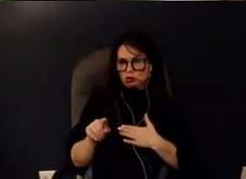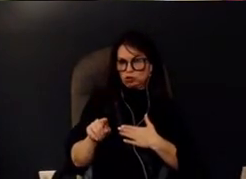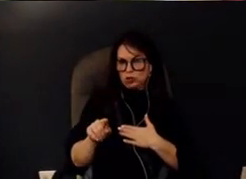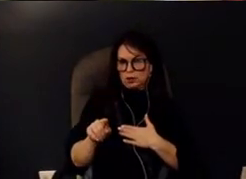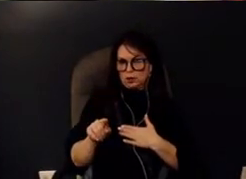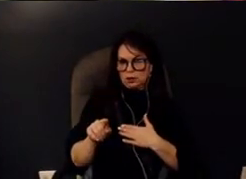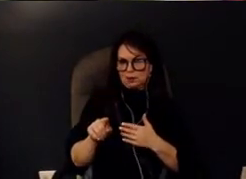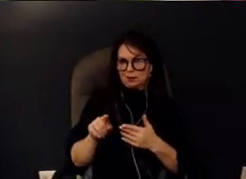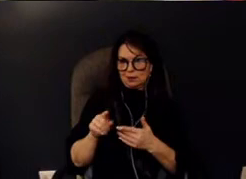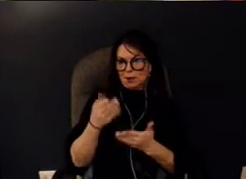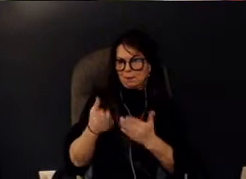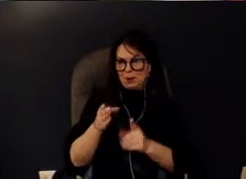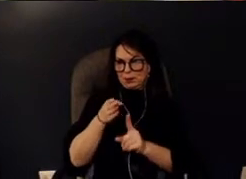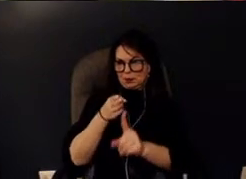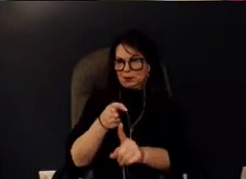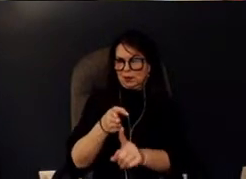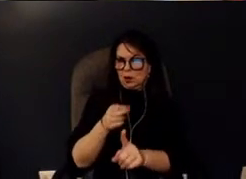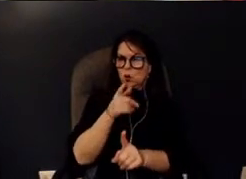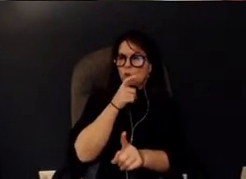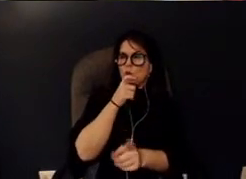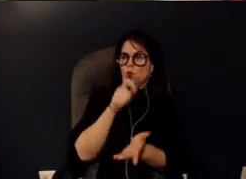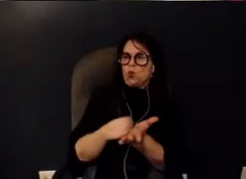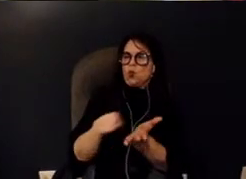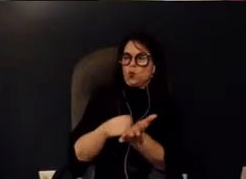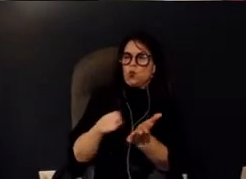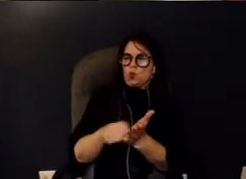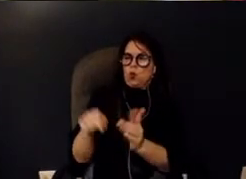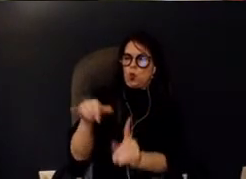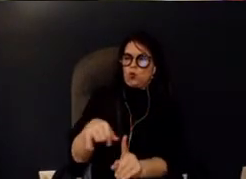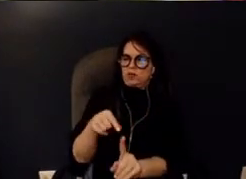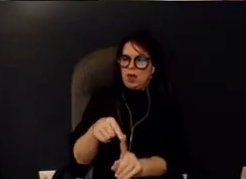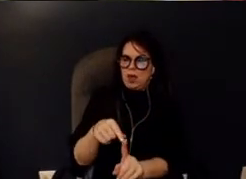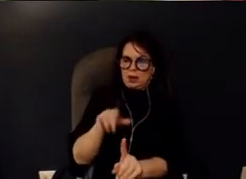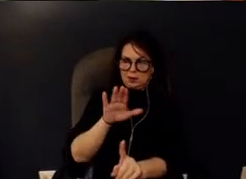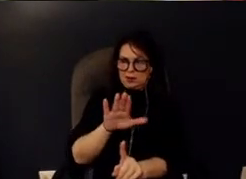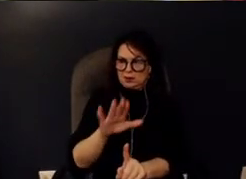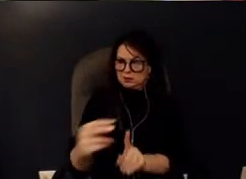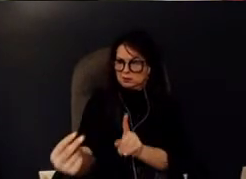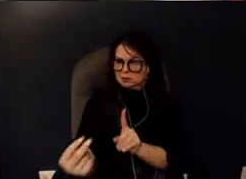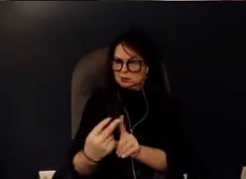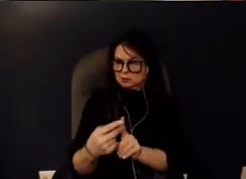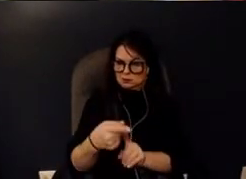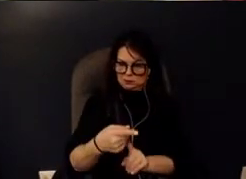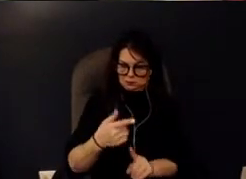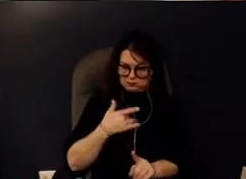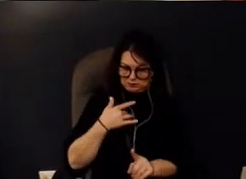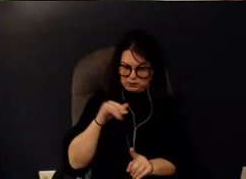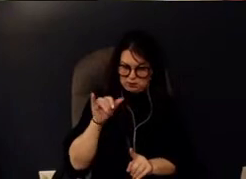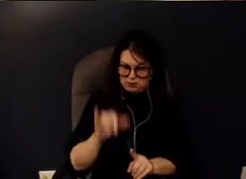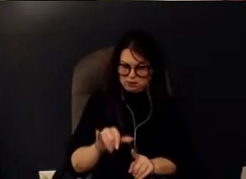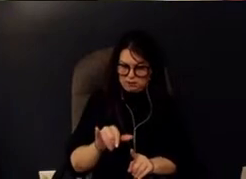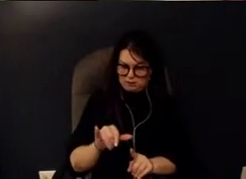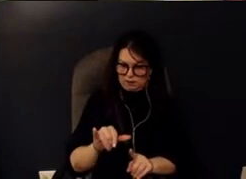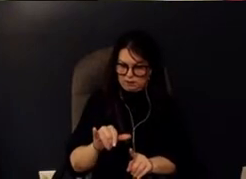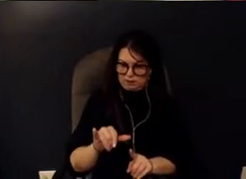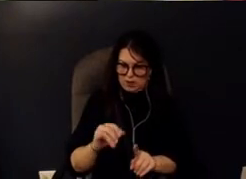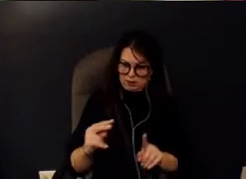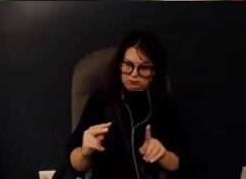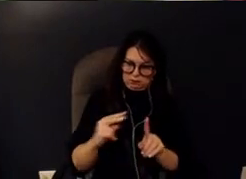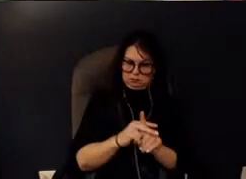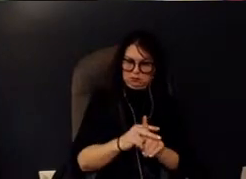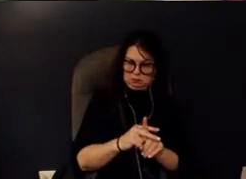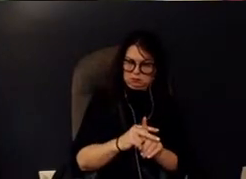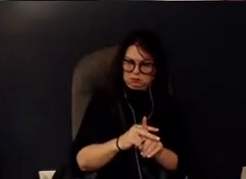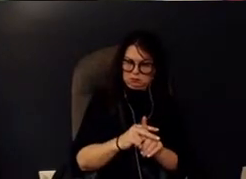his perspective. How does he feel like that aligns with how does he feel like this furthers racial equity as we have